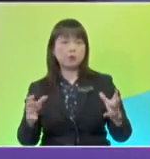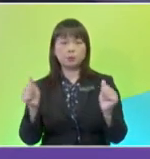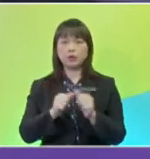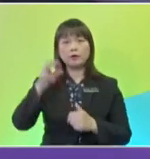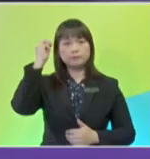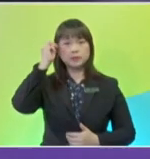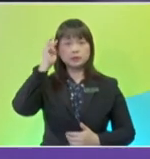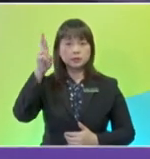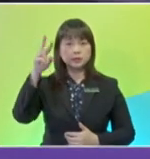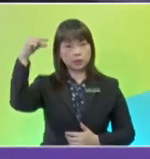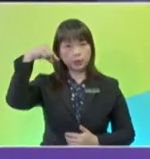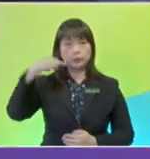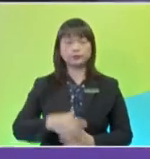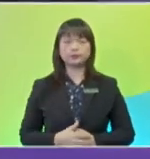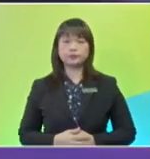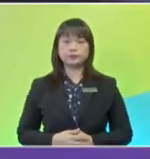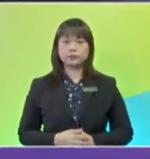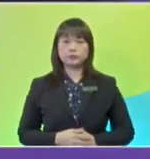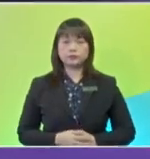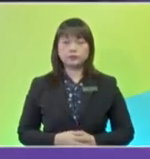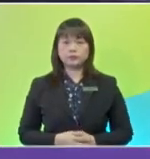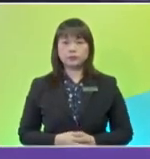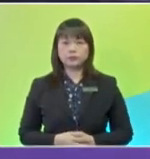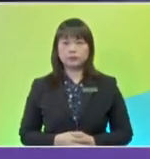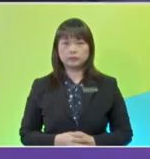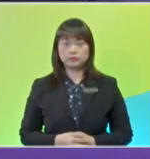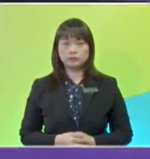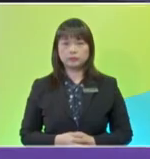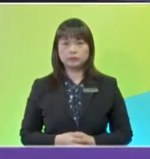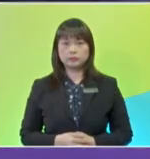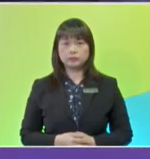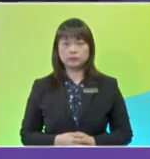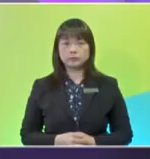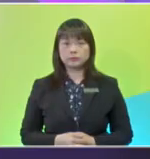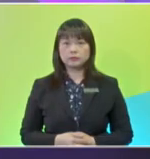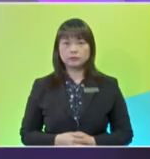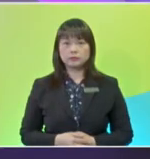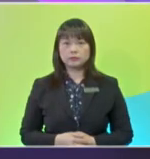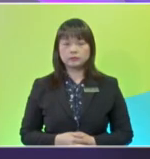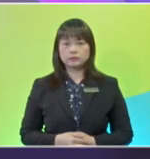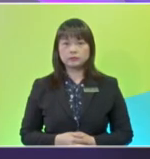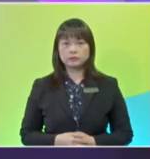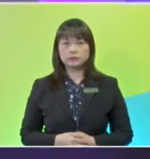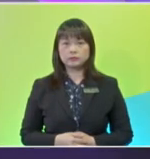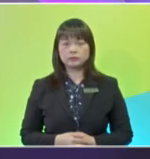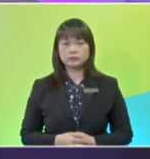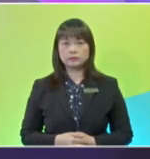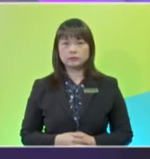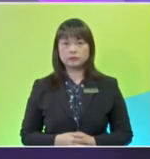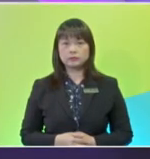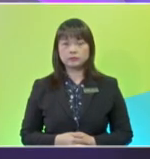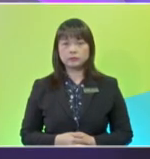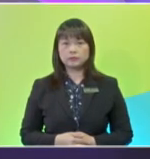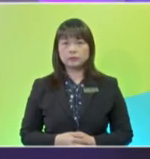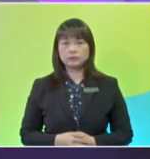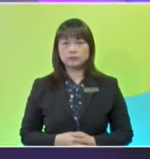today, all the way from SK, Kampung Lidungan PJ. Hello, Mr. Q, welcome back. Right, welcome. Speaking about moon and speaking about the